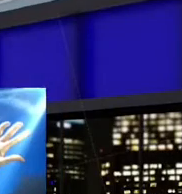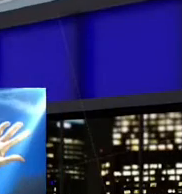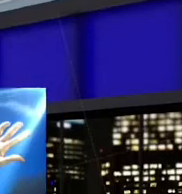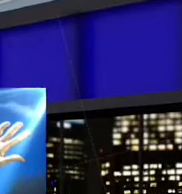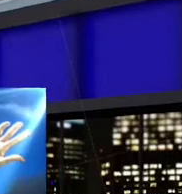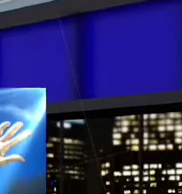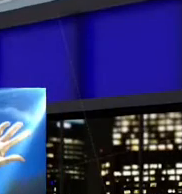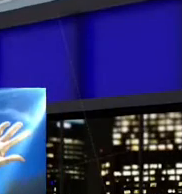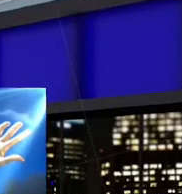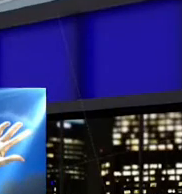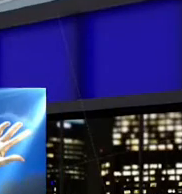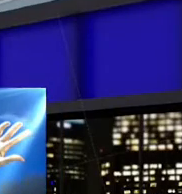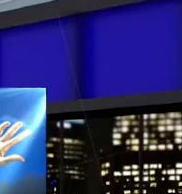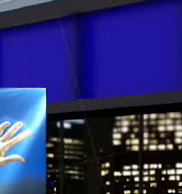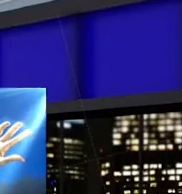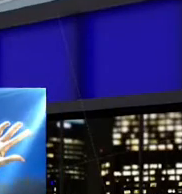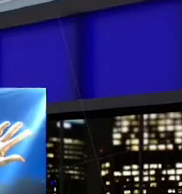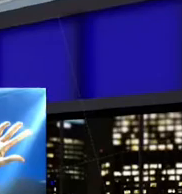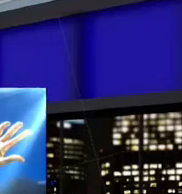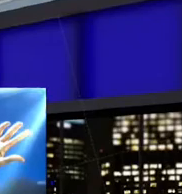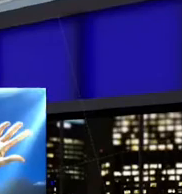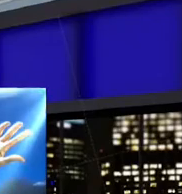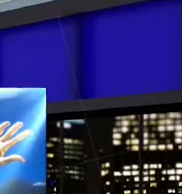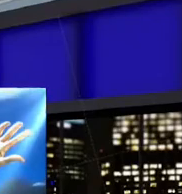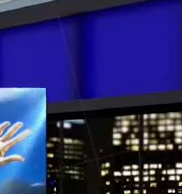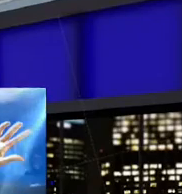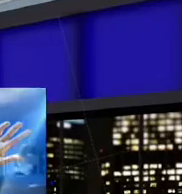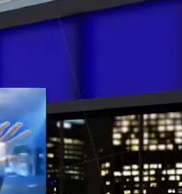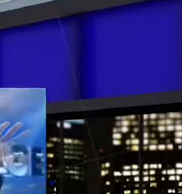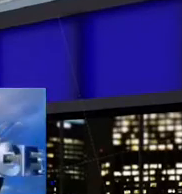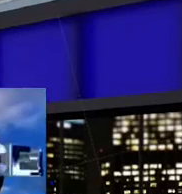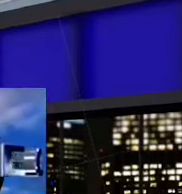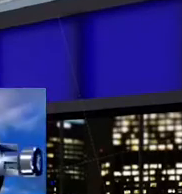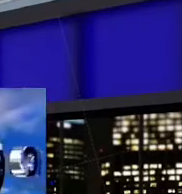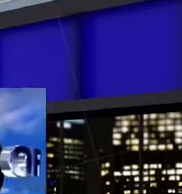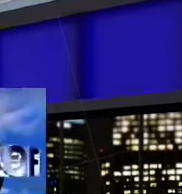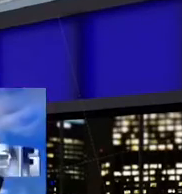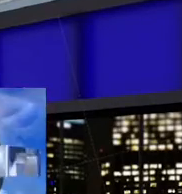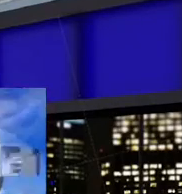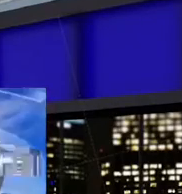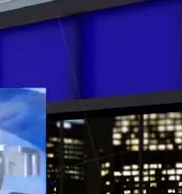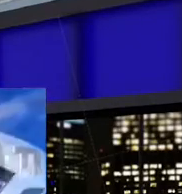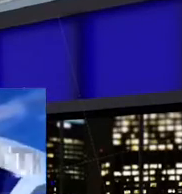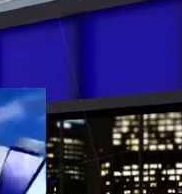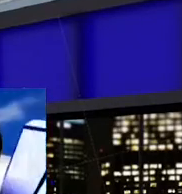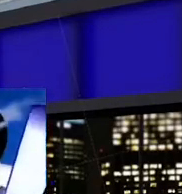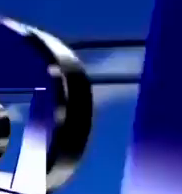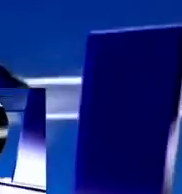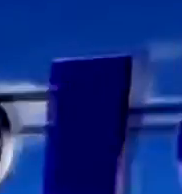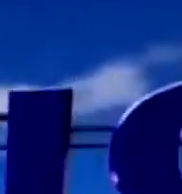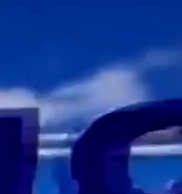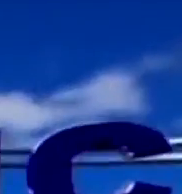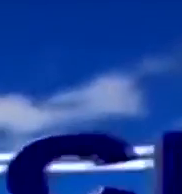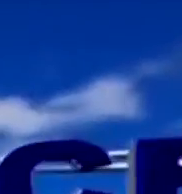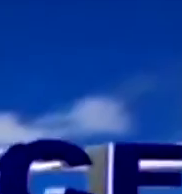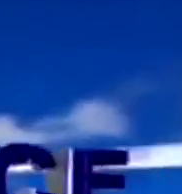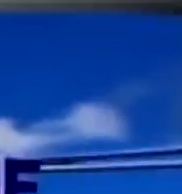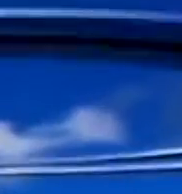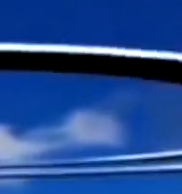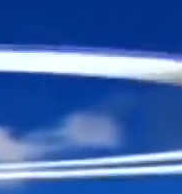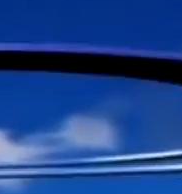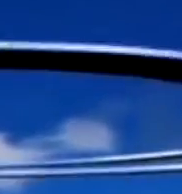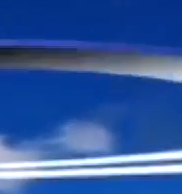Now, what fray, who has seen Musa beer, and we be a wheel. Just a price for a cradle, said the woman. There is a God, there is a